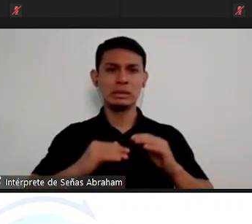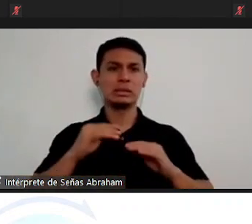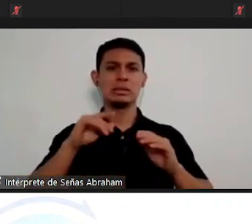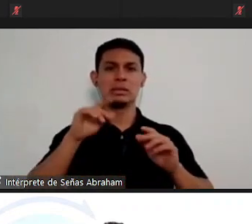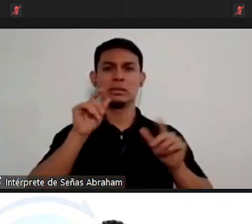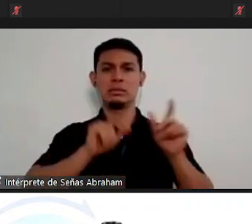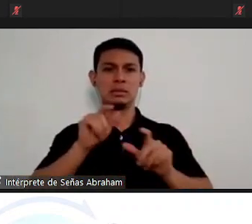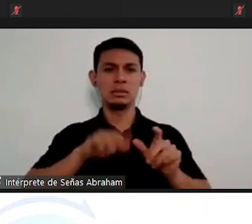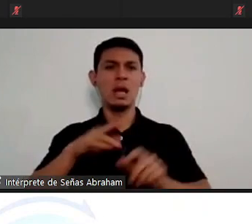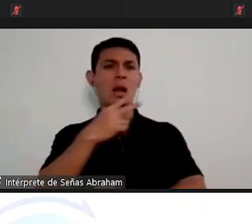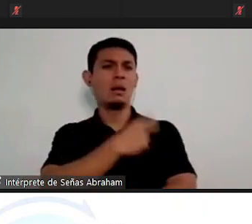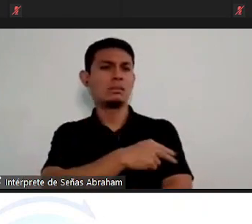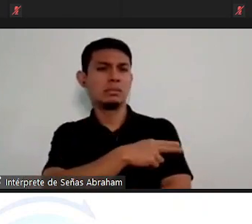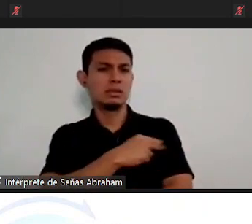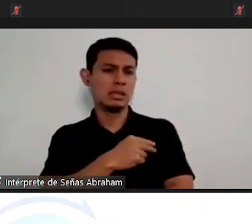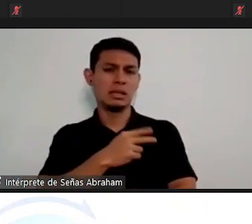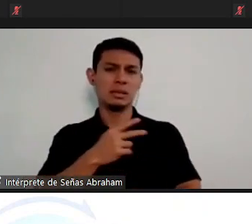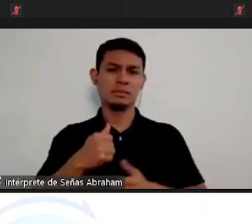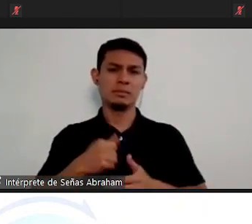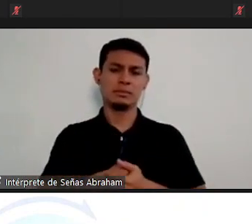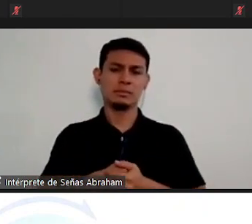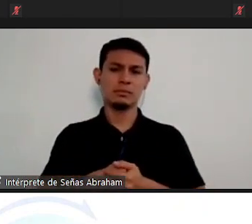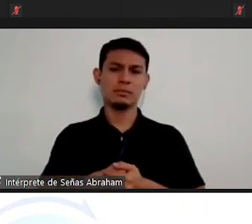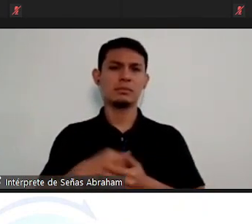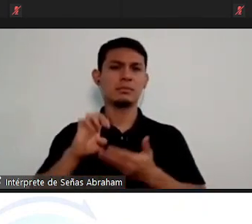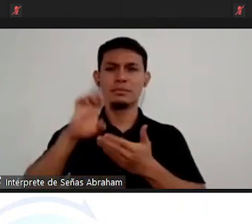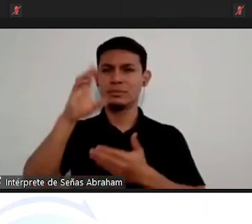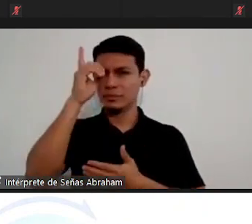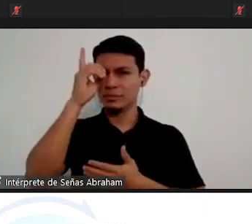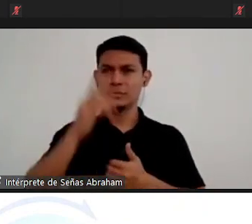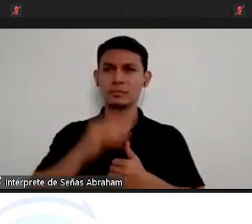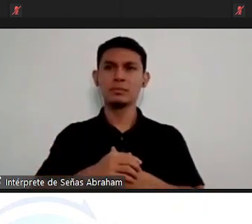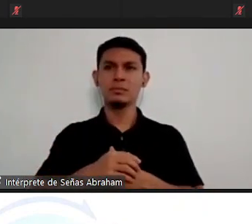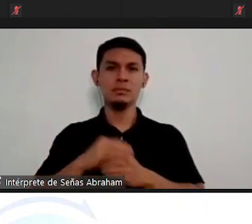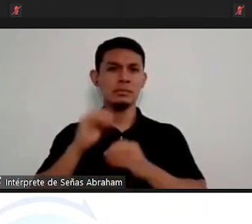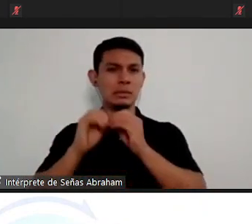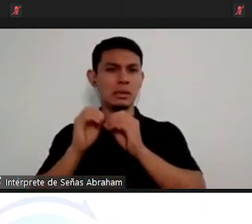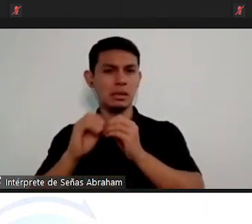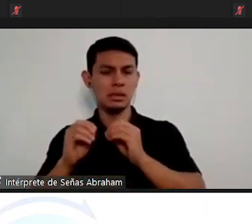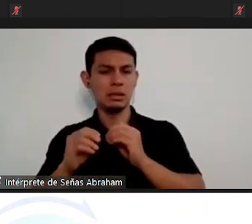social infrastructure such as hospitals education